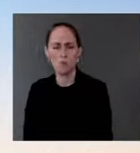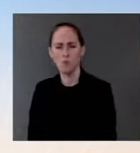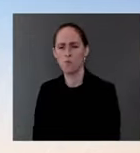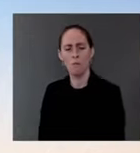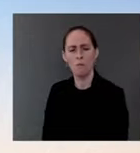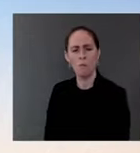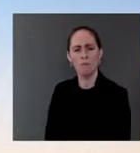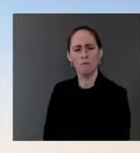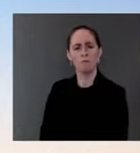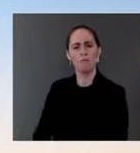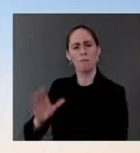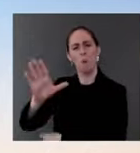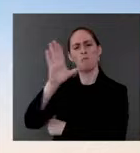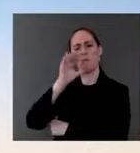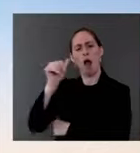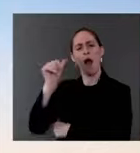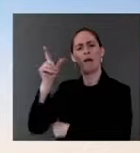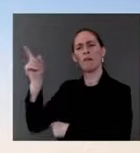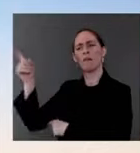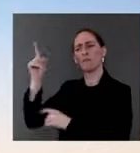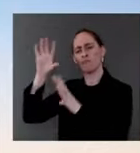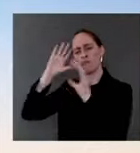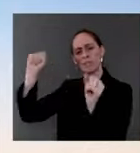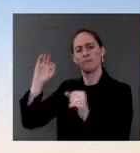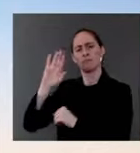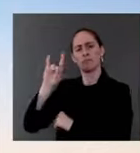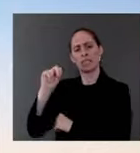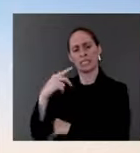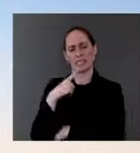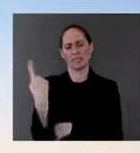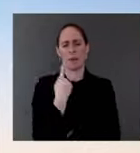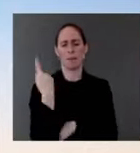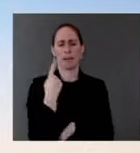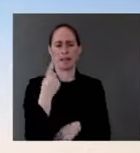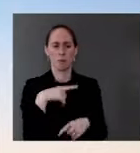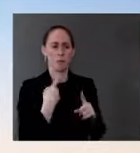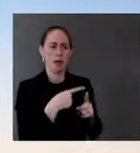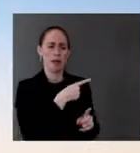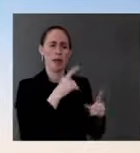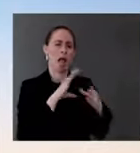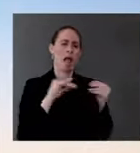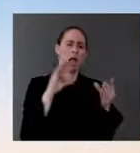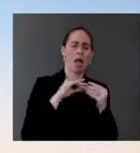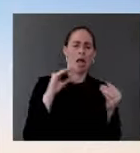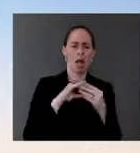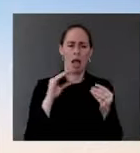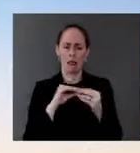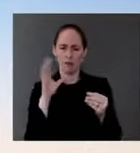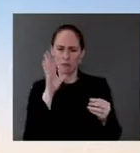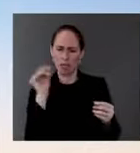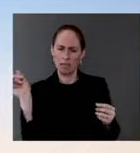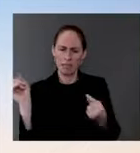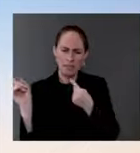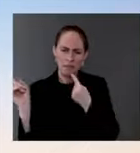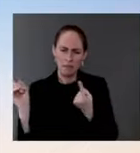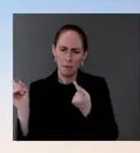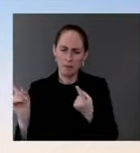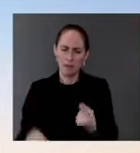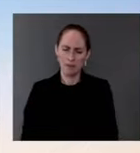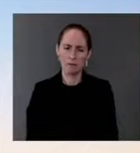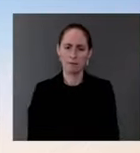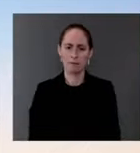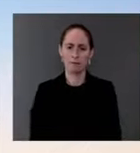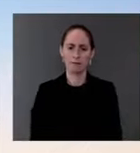I think the president is doing what the American people elected him to do, which is to govern the country, to make people's lives better,